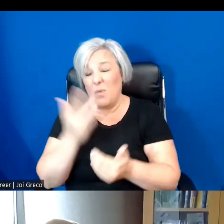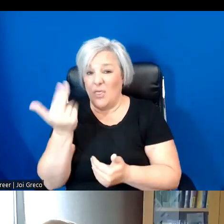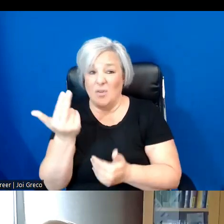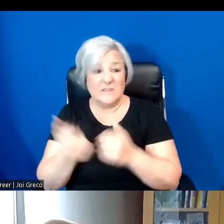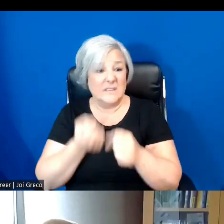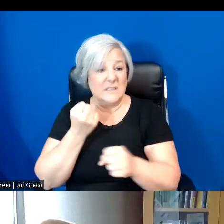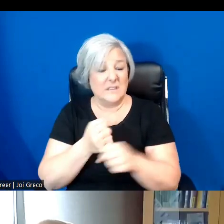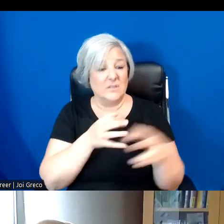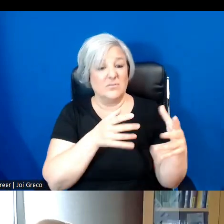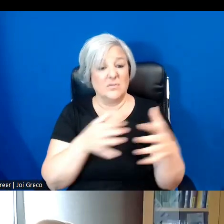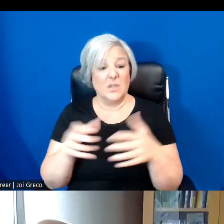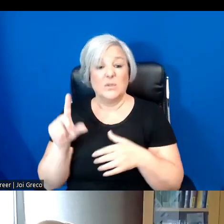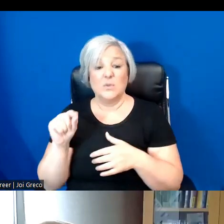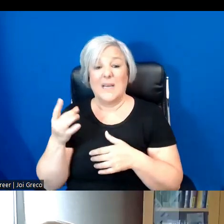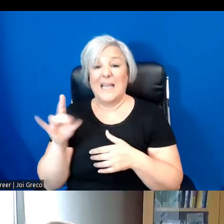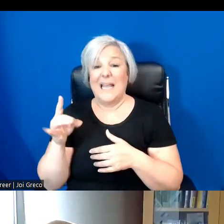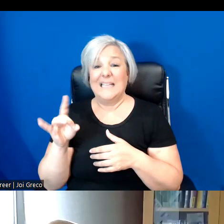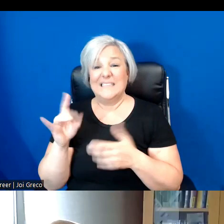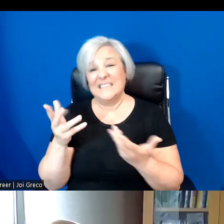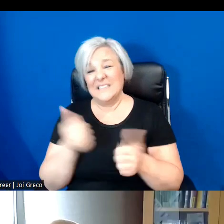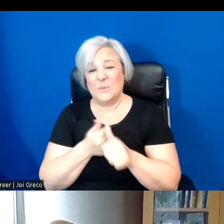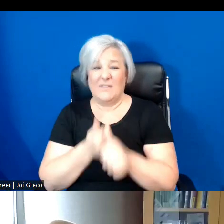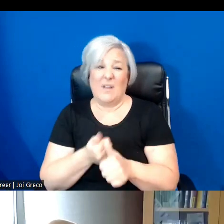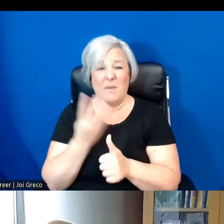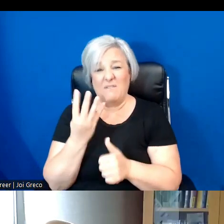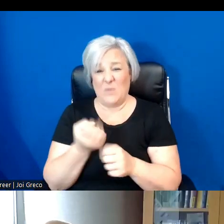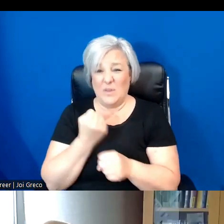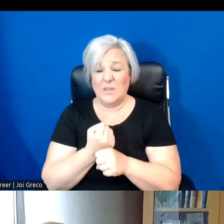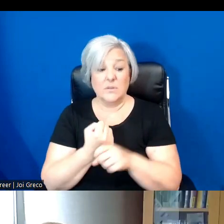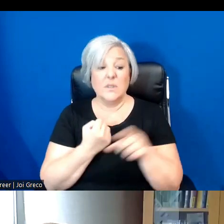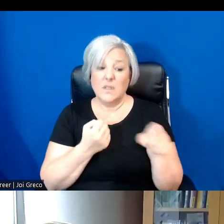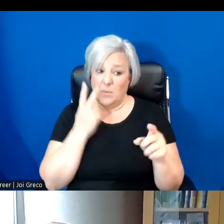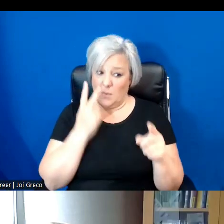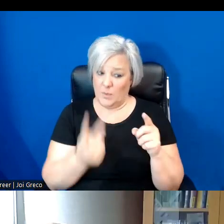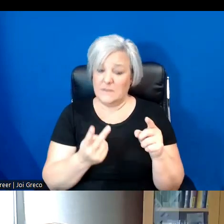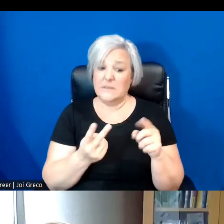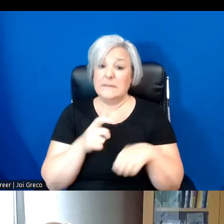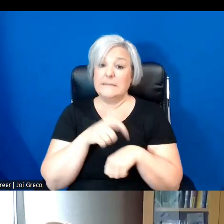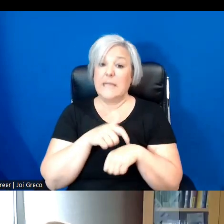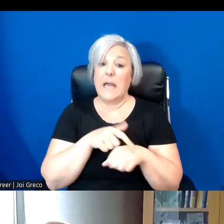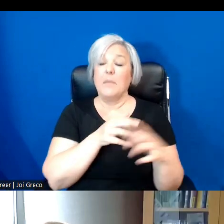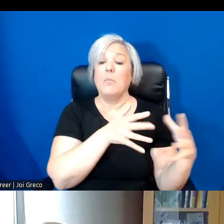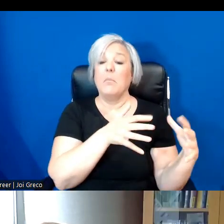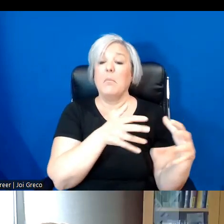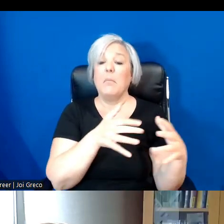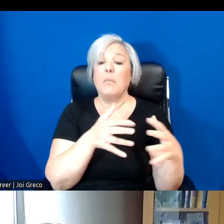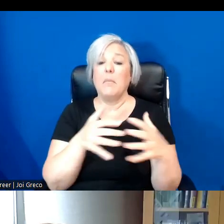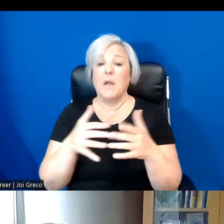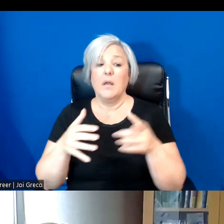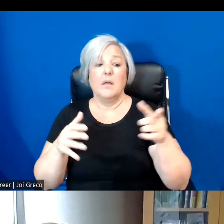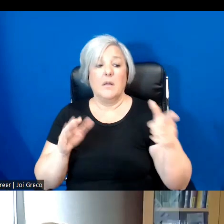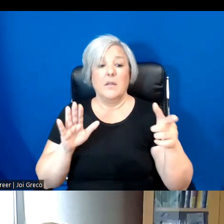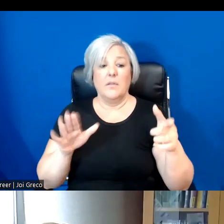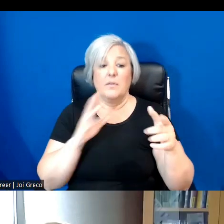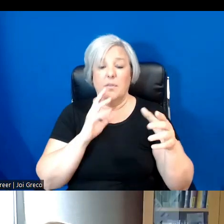look in 2018, we've only followed them for about 4 years. We can see that over time, the trajectory for the